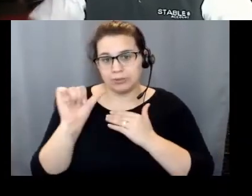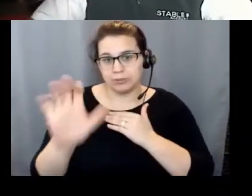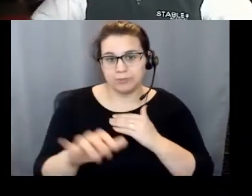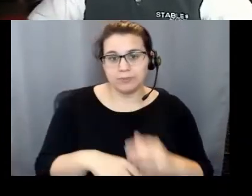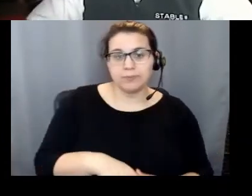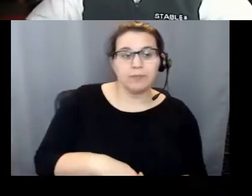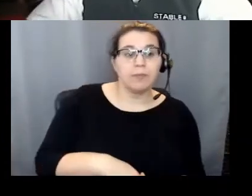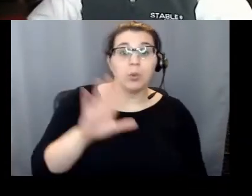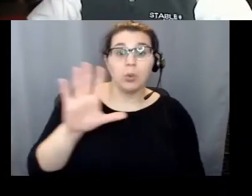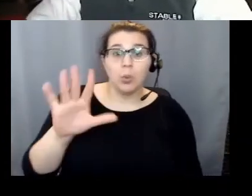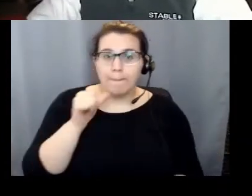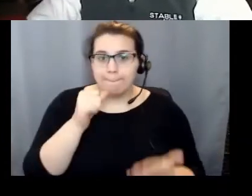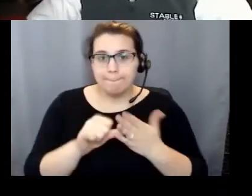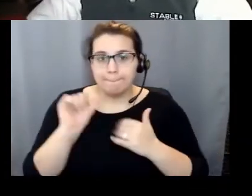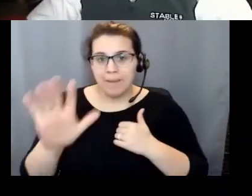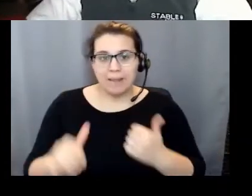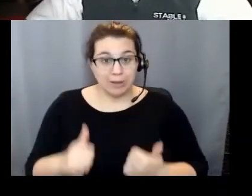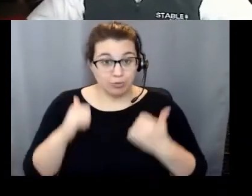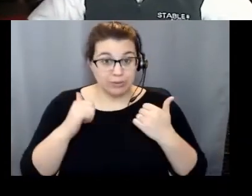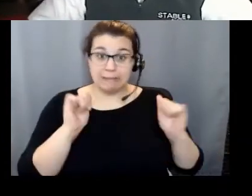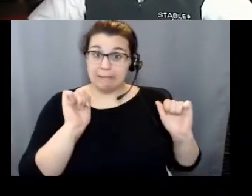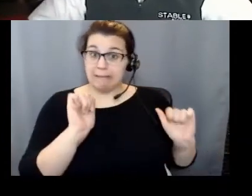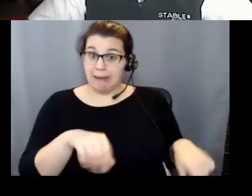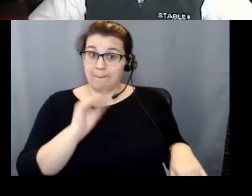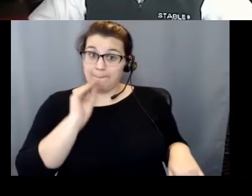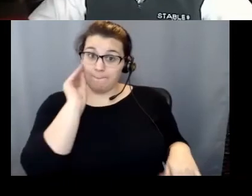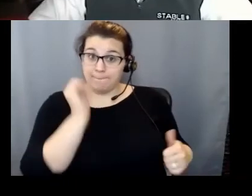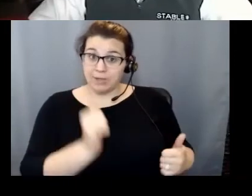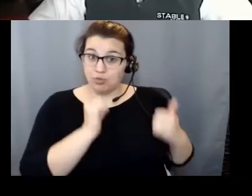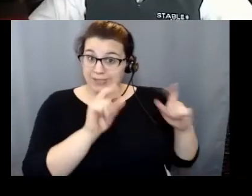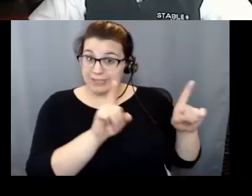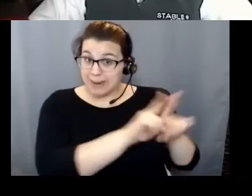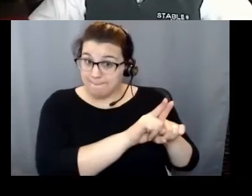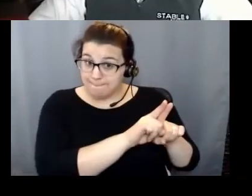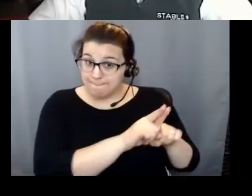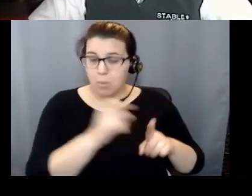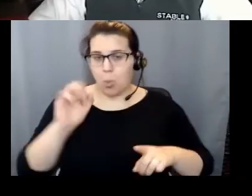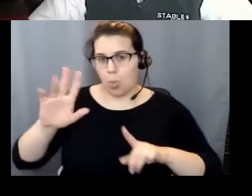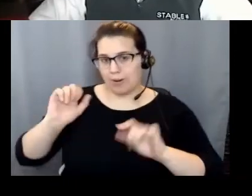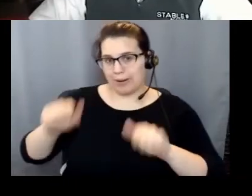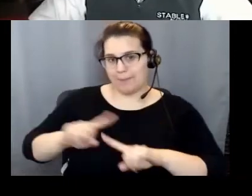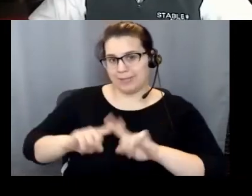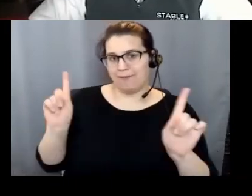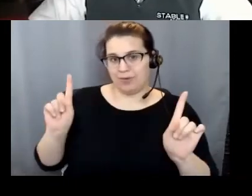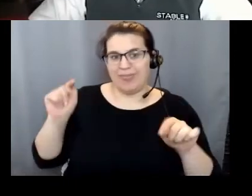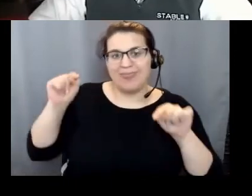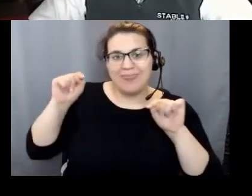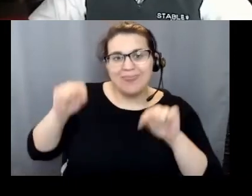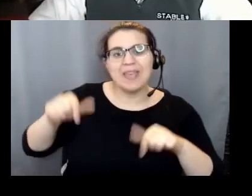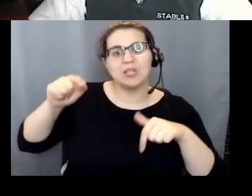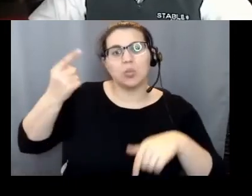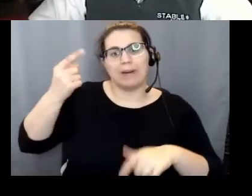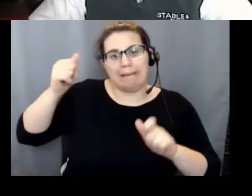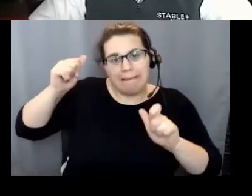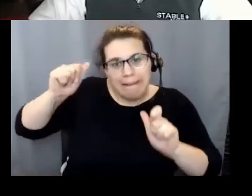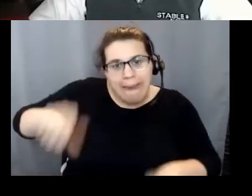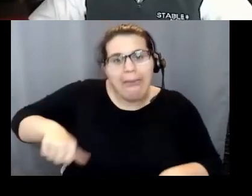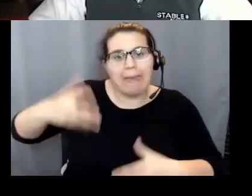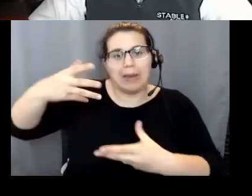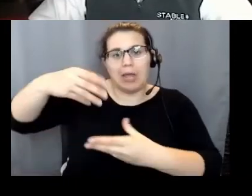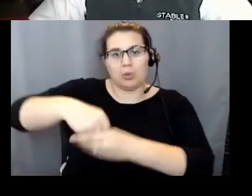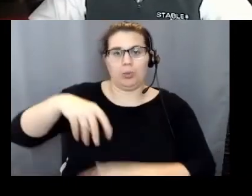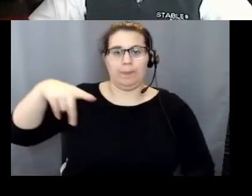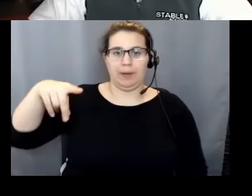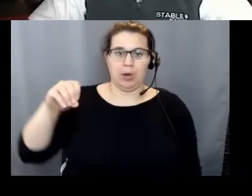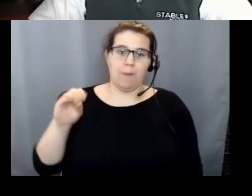address can be the same or can be different from the residential address. And this can include PO boxes,